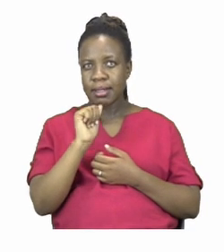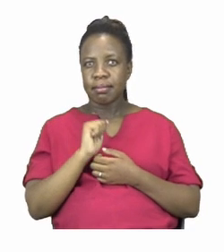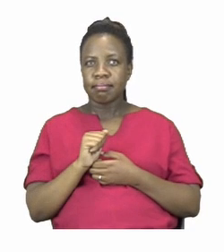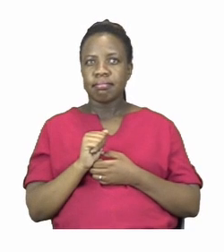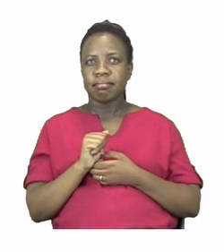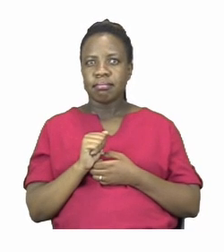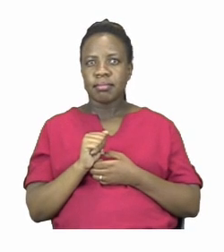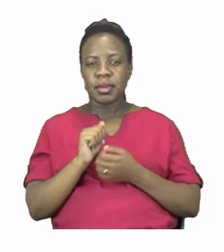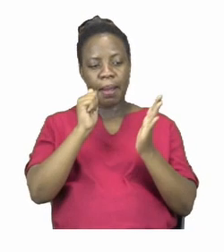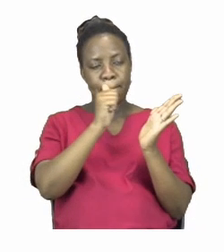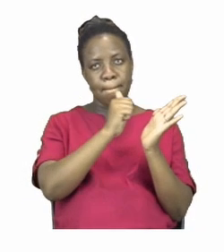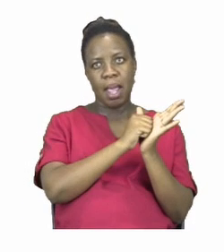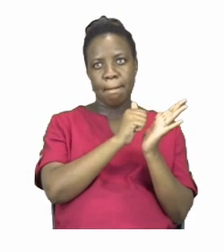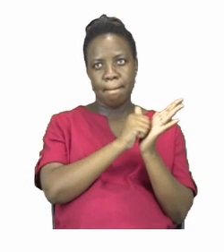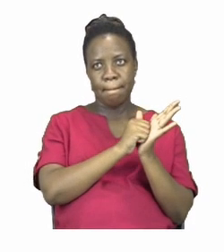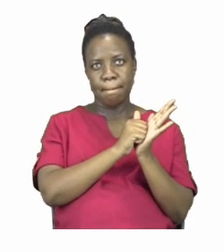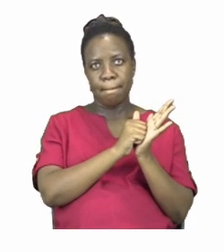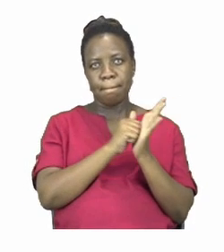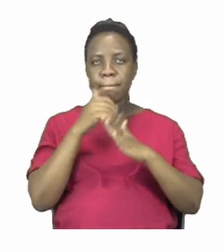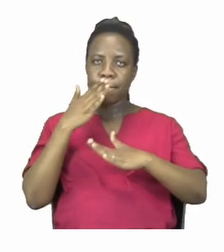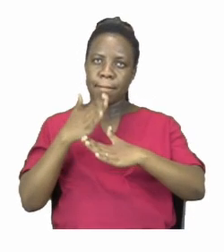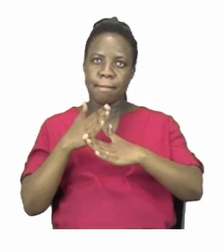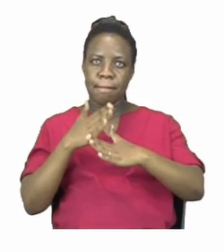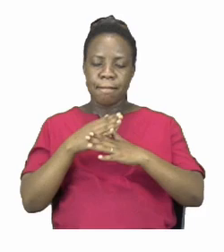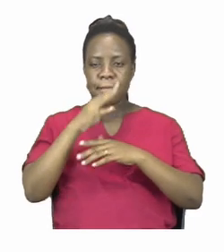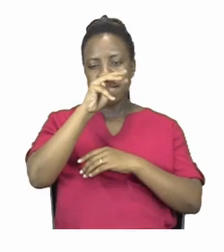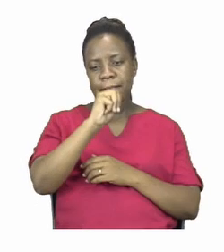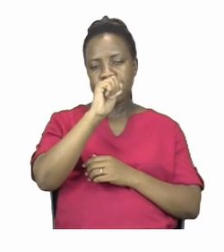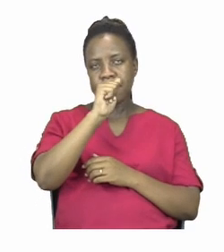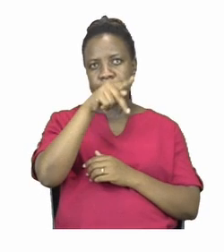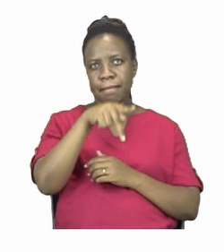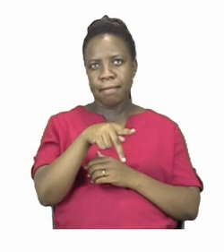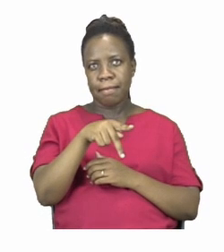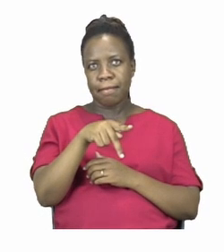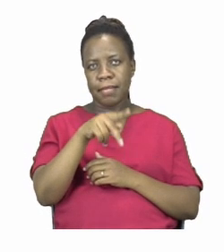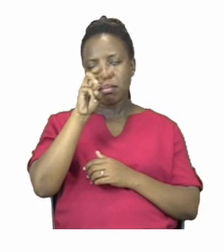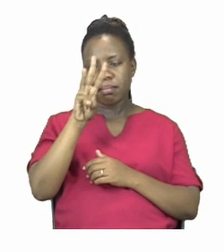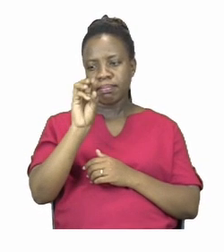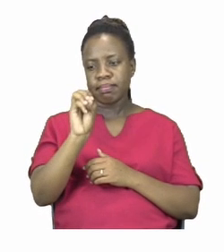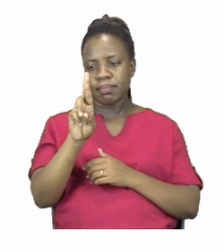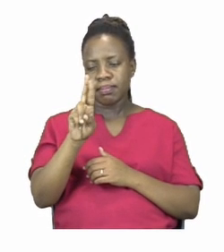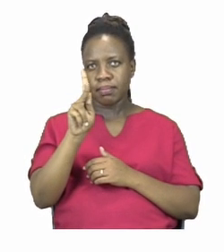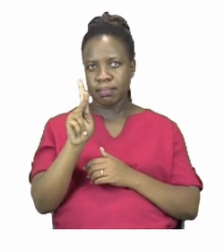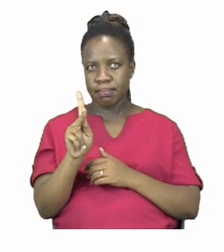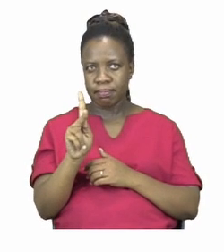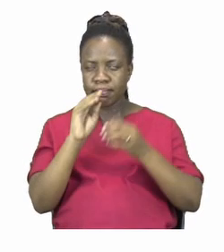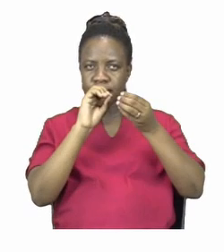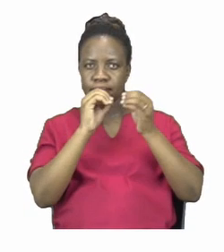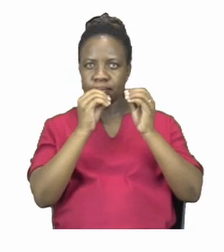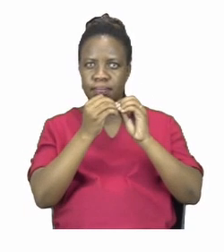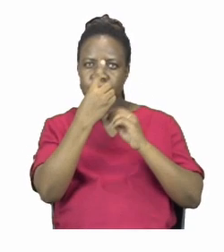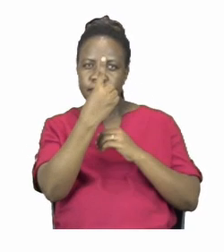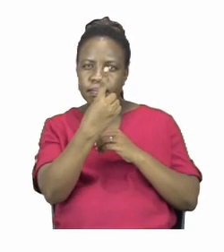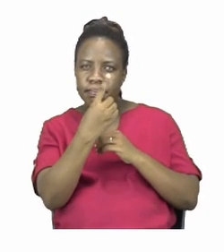some map work. Exciting! Now let's look at number 1. Number 1 says, look at